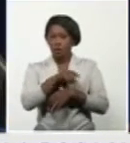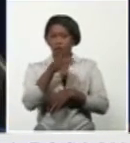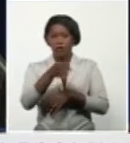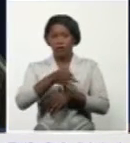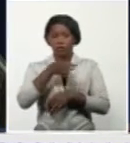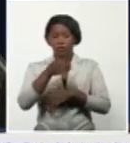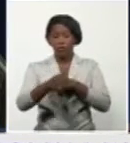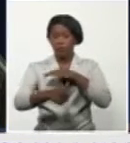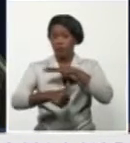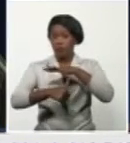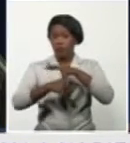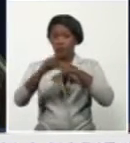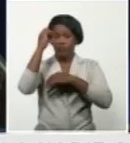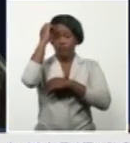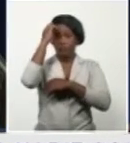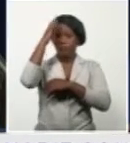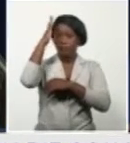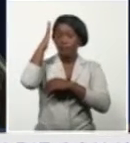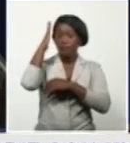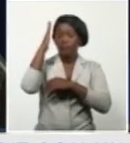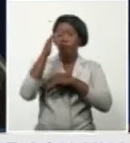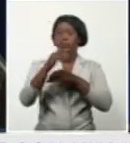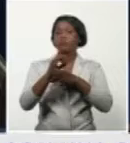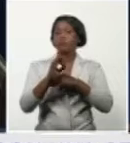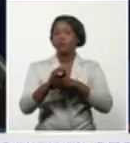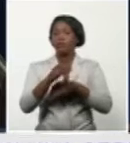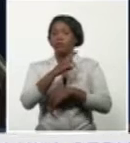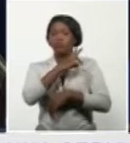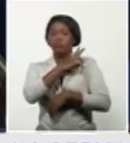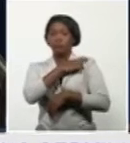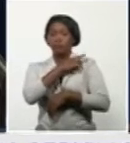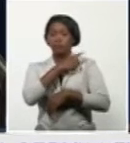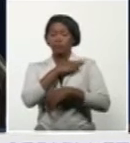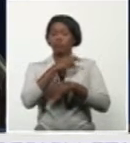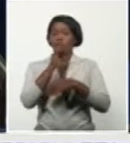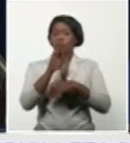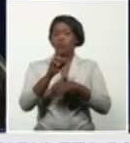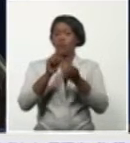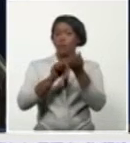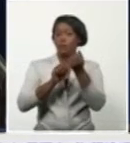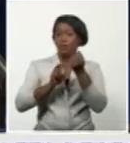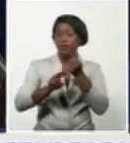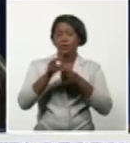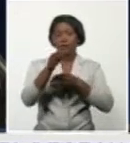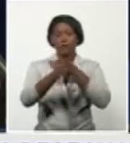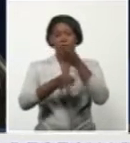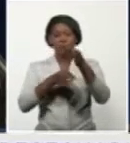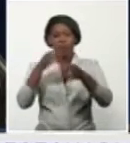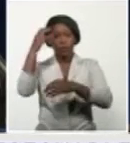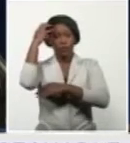Yesterday, the President of a Republic, the Governor of the province,